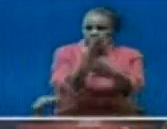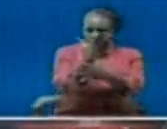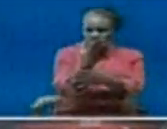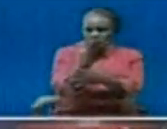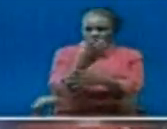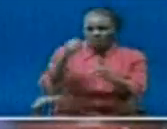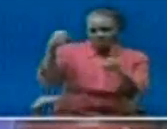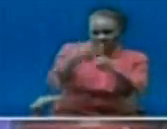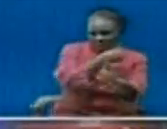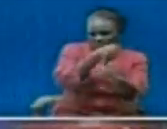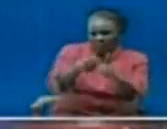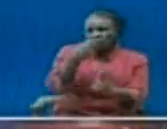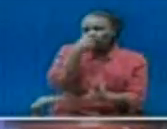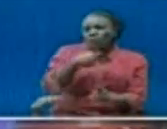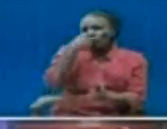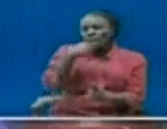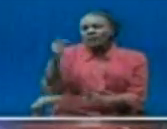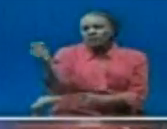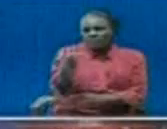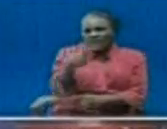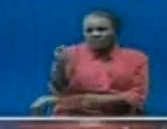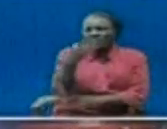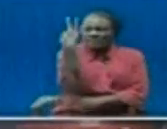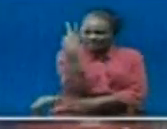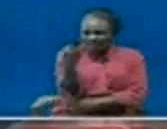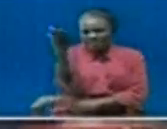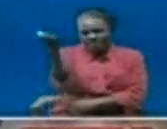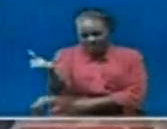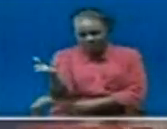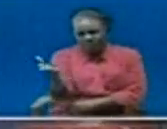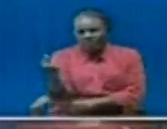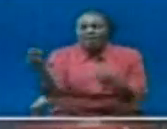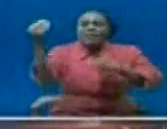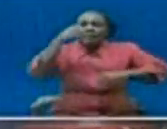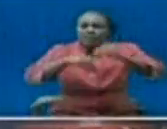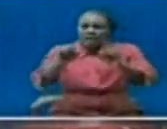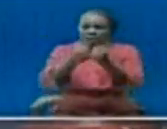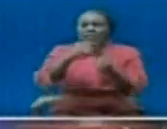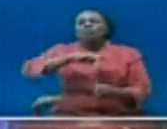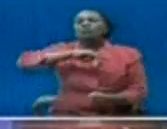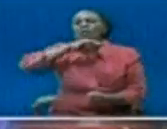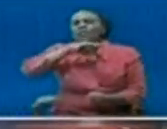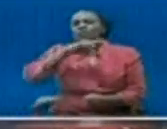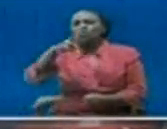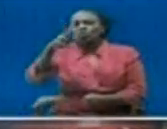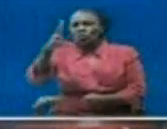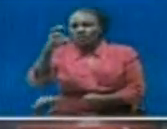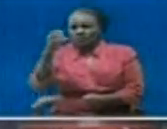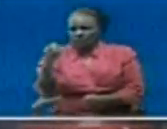subsequent violence that followed for 3 months. The worst electoral violence ever. The referendums that were held in Uganda in 2000